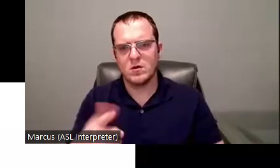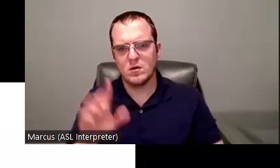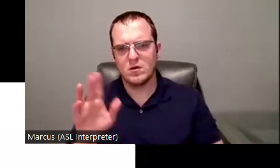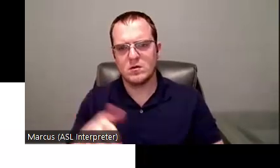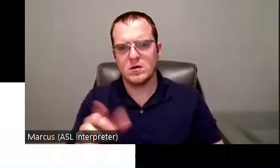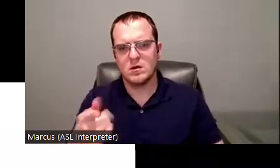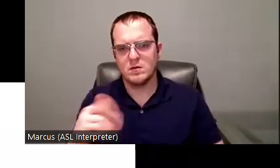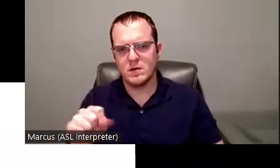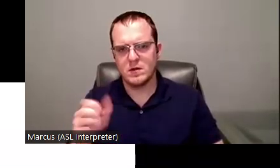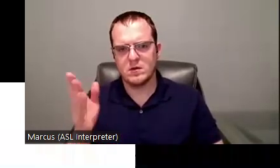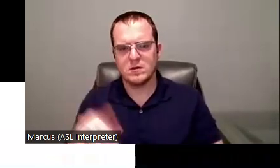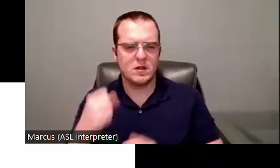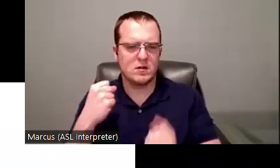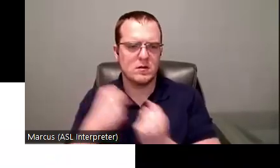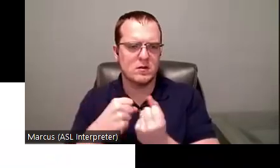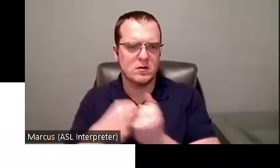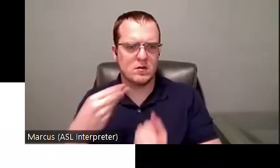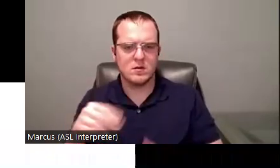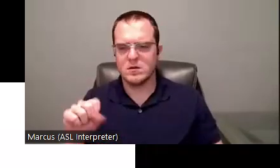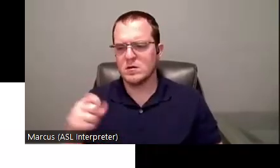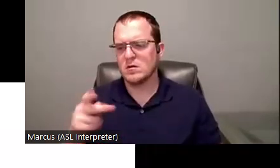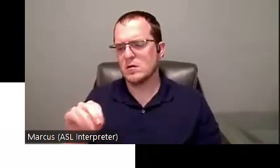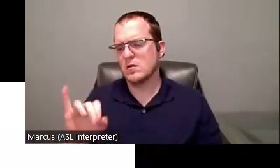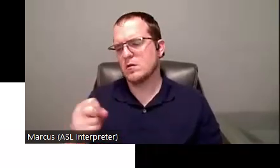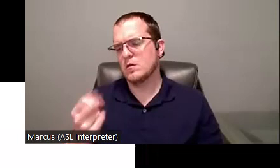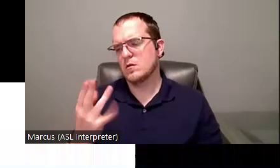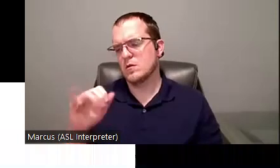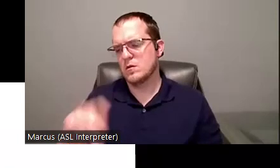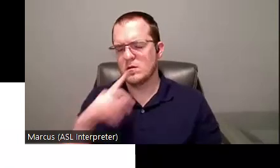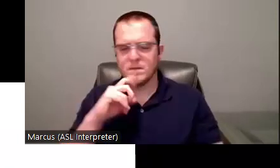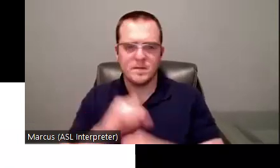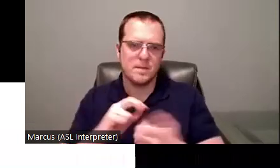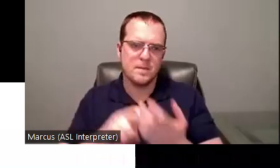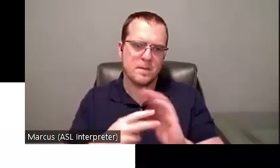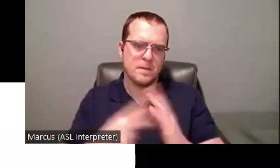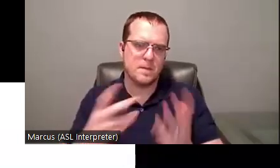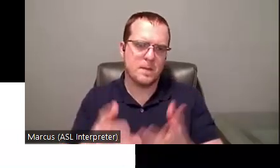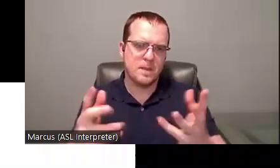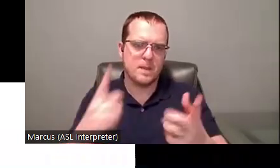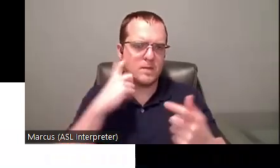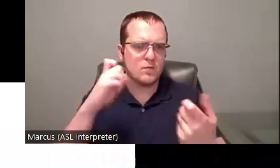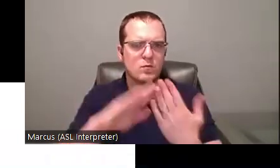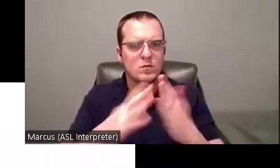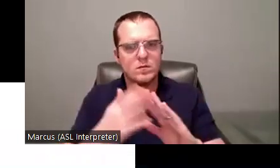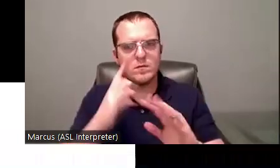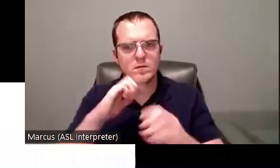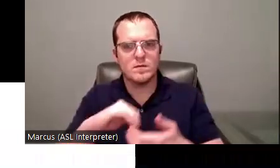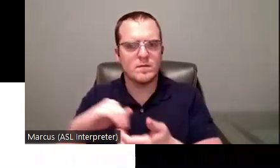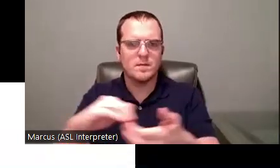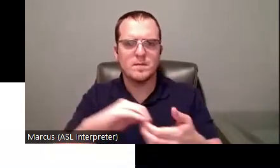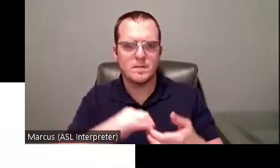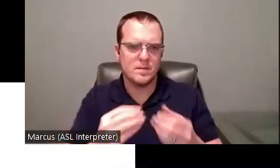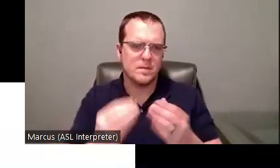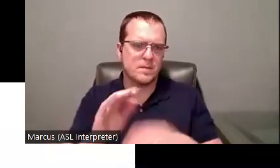ura.org/pages/sponsorship. The program supports community-focused events, programs, and initiatives that enrich neighborhoods, celebrate entrepreneurship,